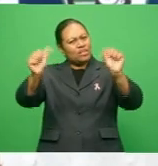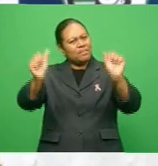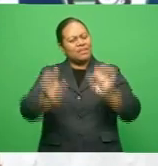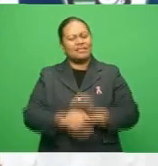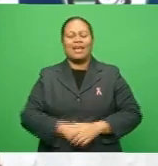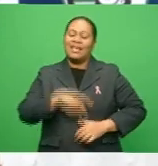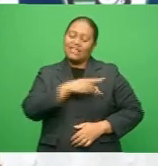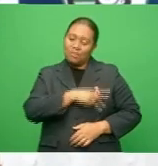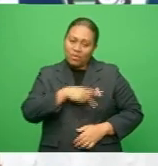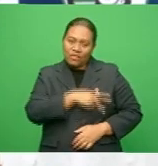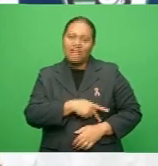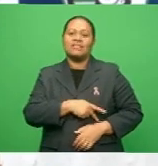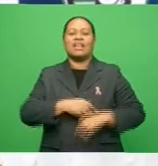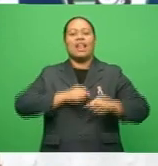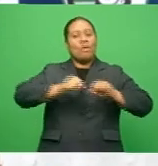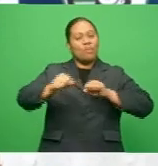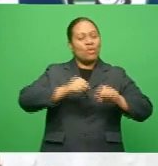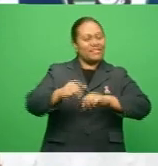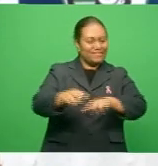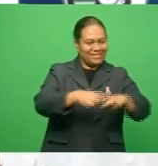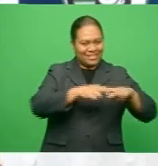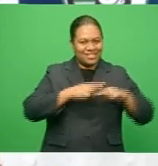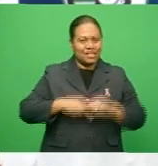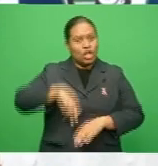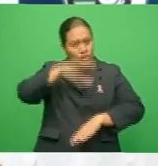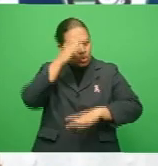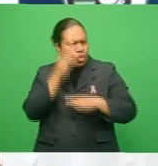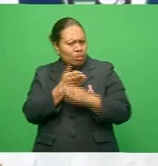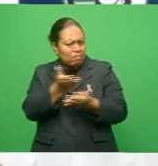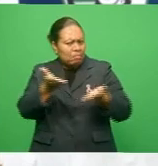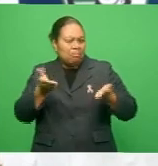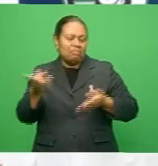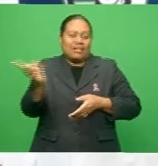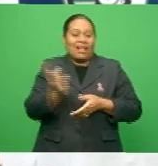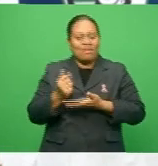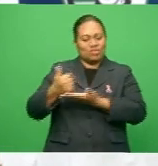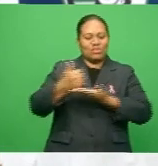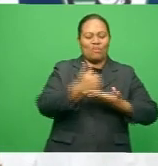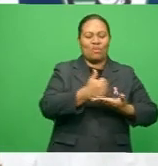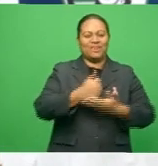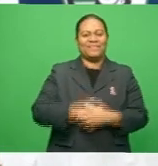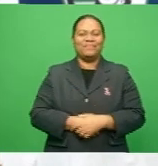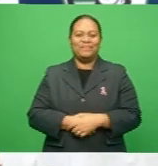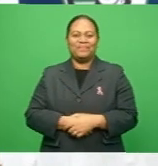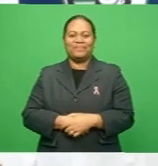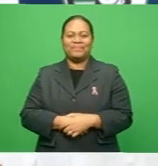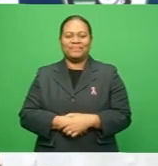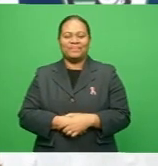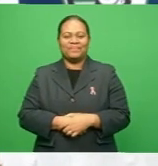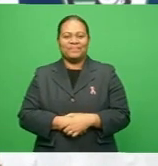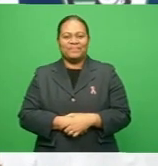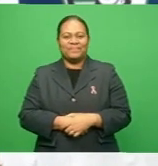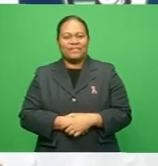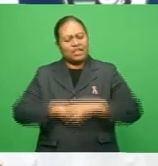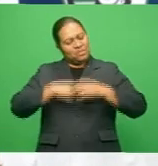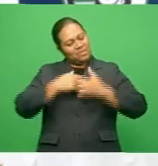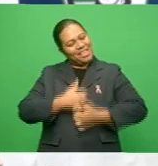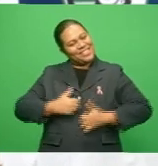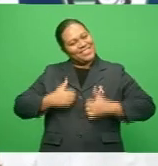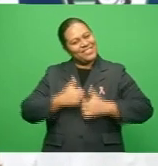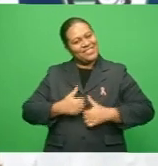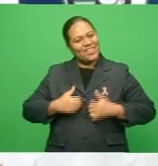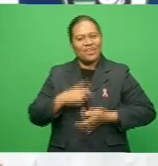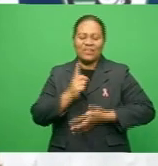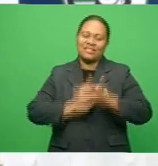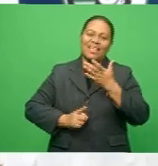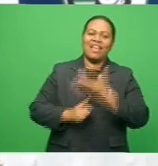professional boxing in Fiji, and I hope all of you will come in numbers to support and enjoy this